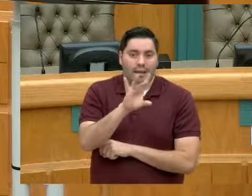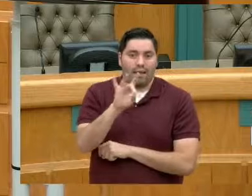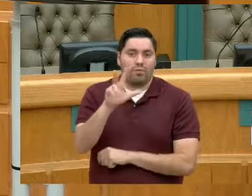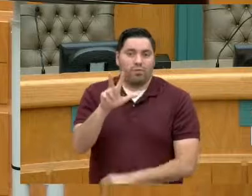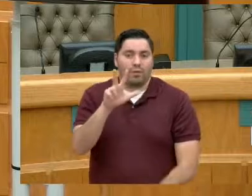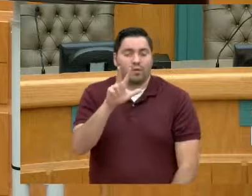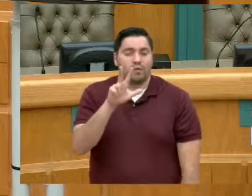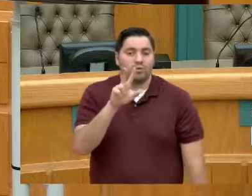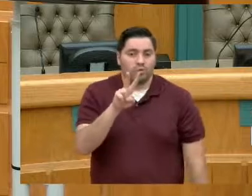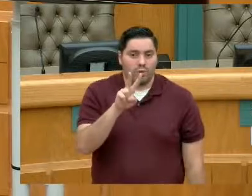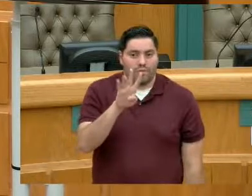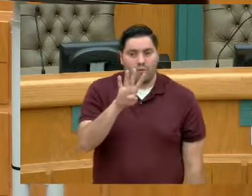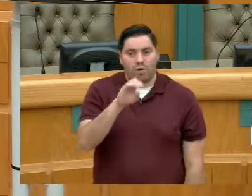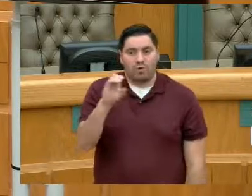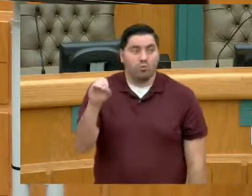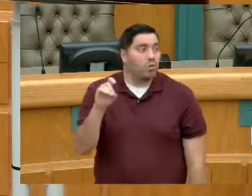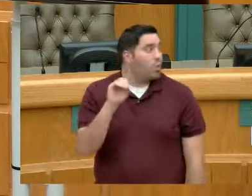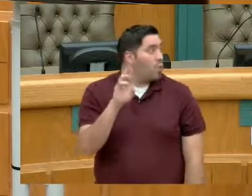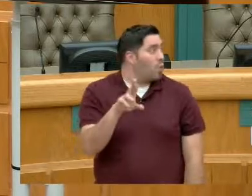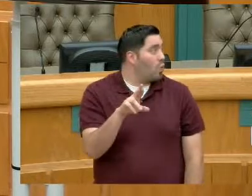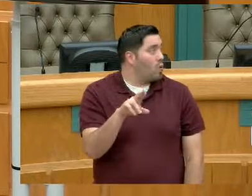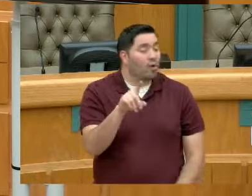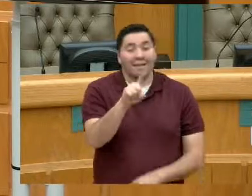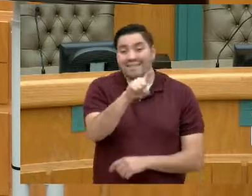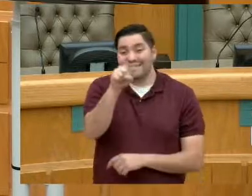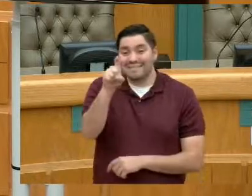512-883-2400, or the website is the